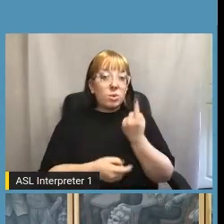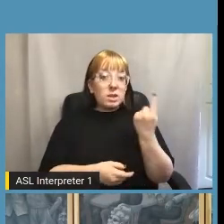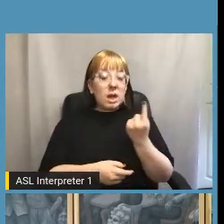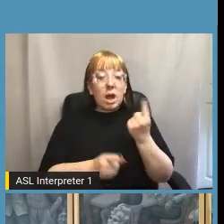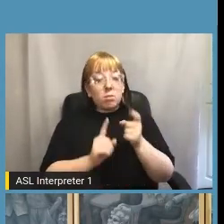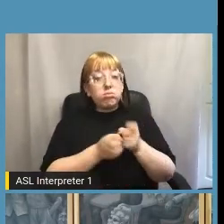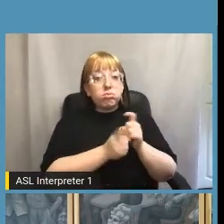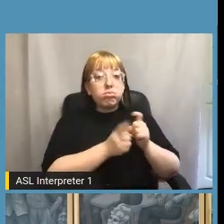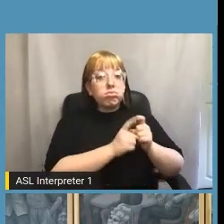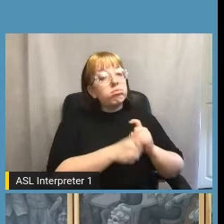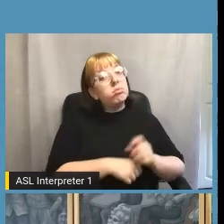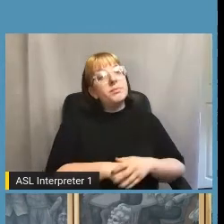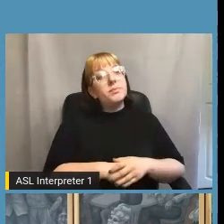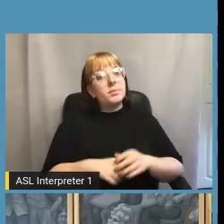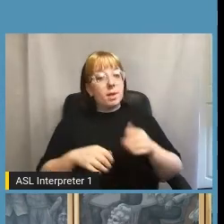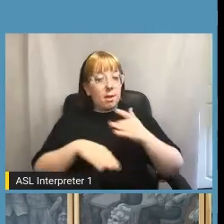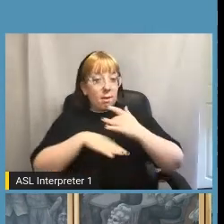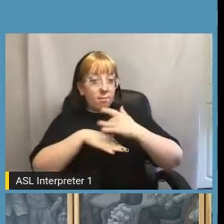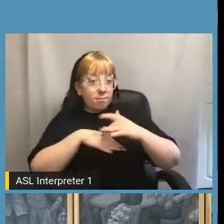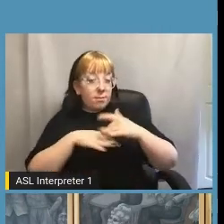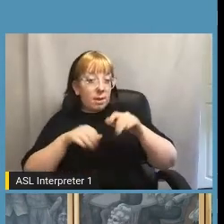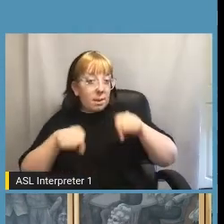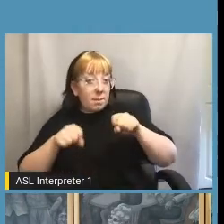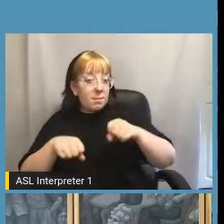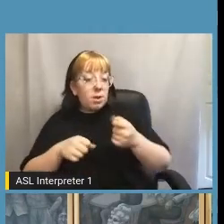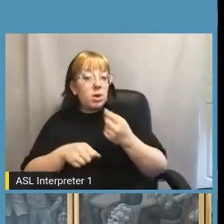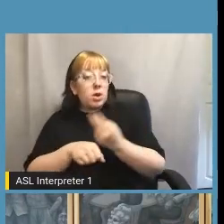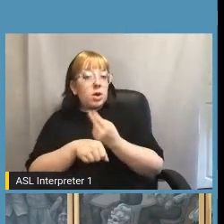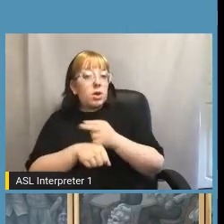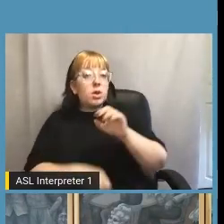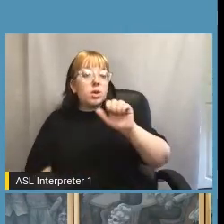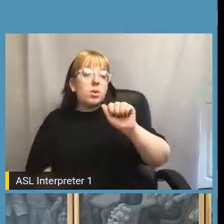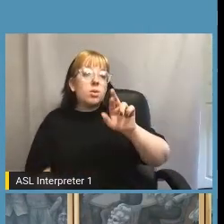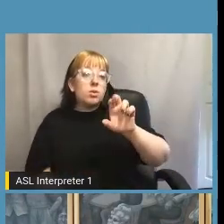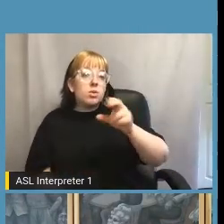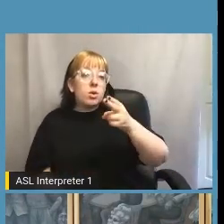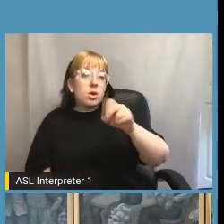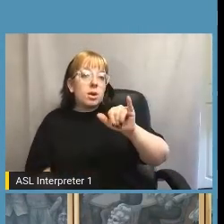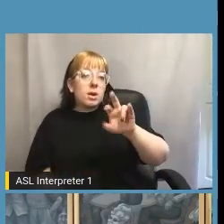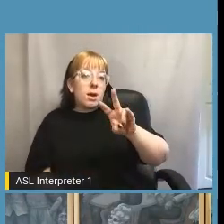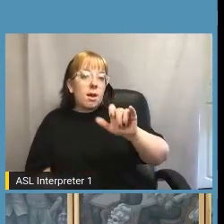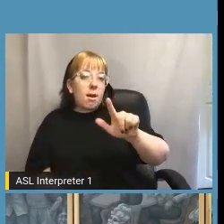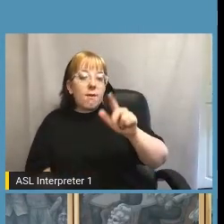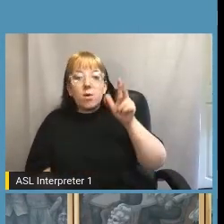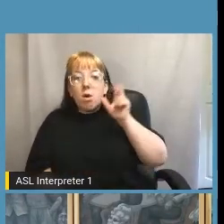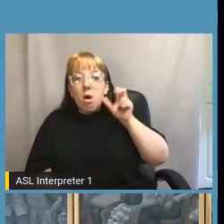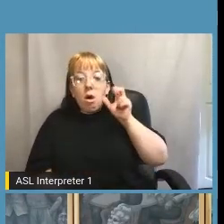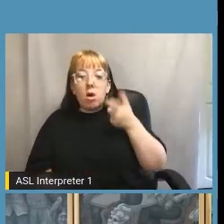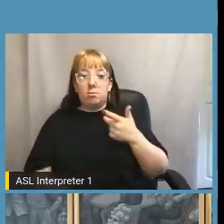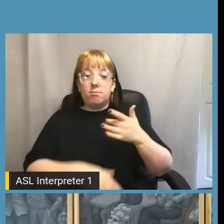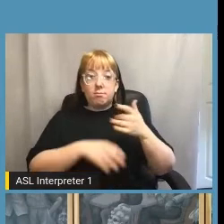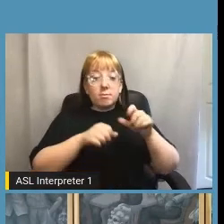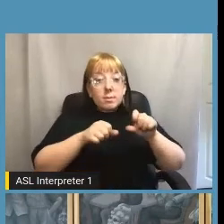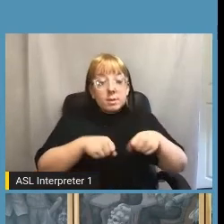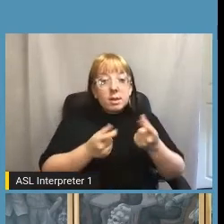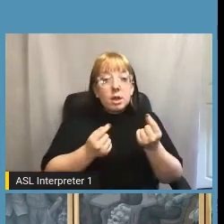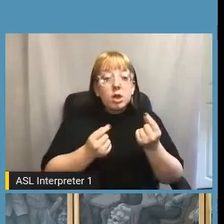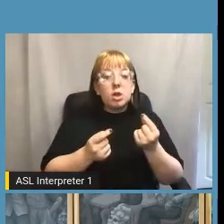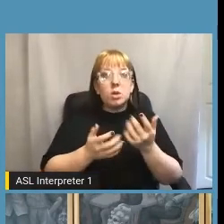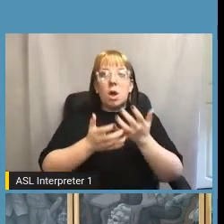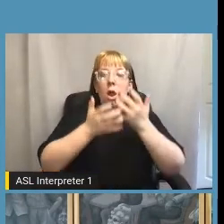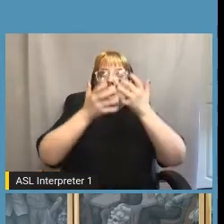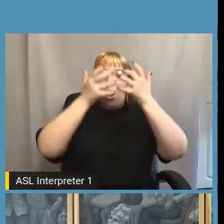Do you have the ability to use archival audio, or do you plan to use archival audio? Do you have the ability to do a ton of additional research to